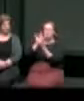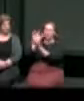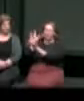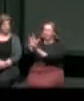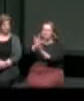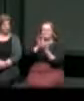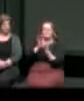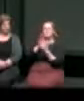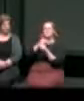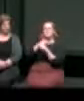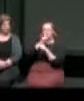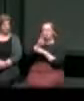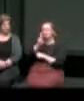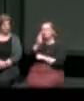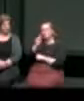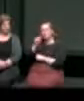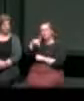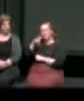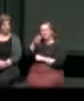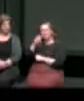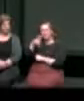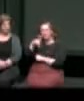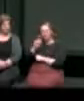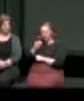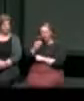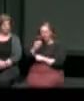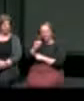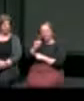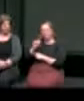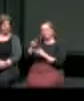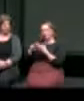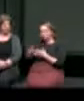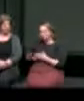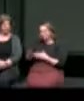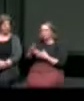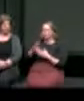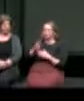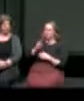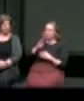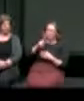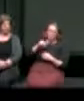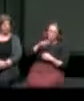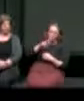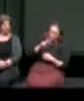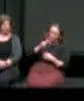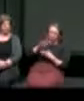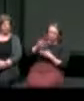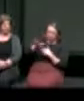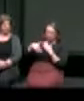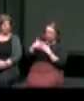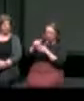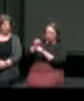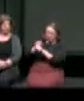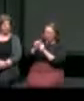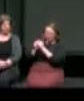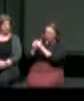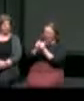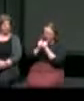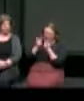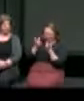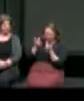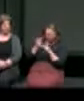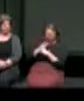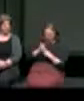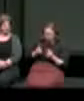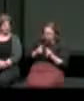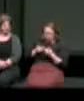US EPA, Sevenson, and some metro parks and the project partners are all working together to determine how we would be moving forward from